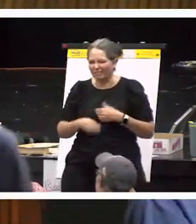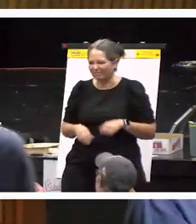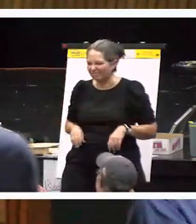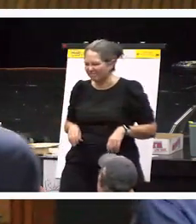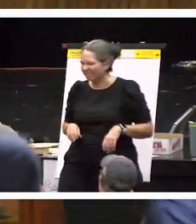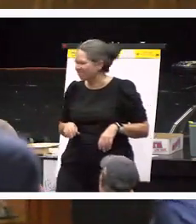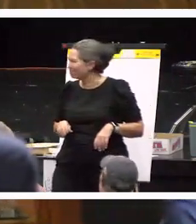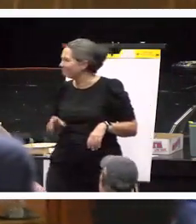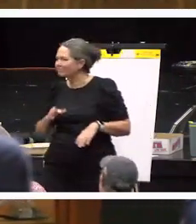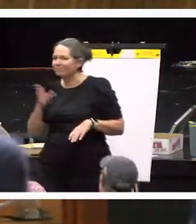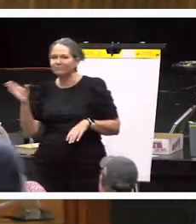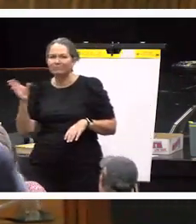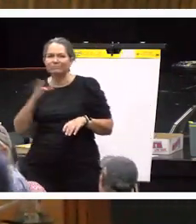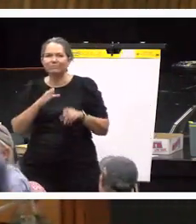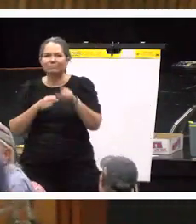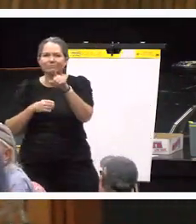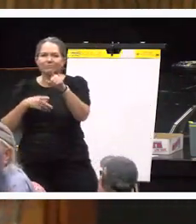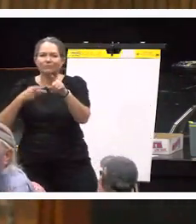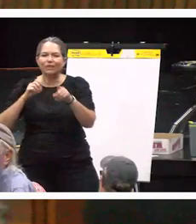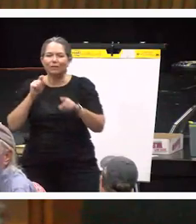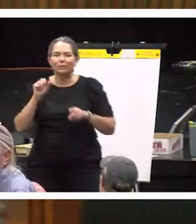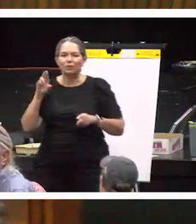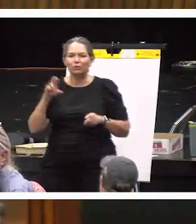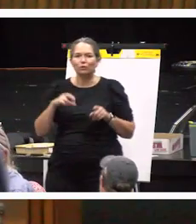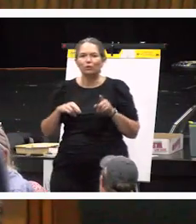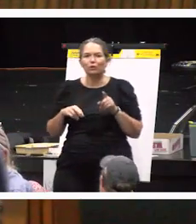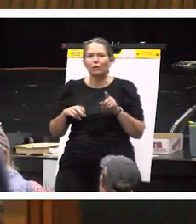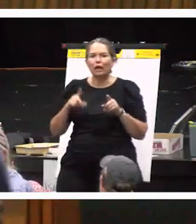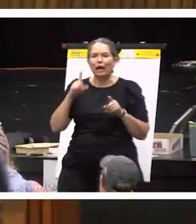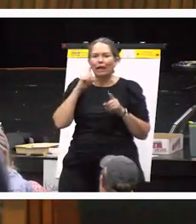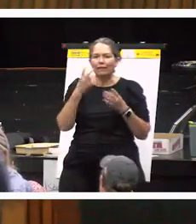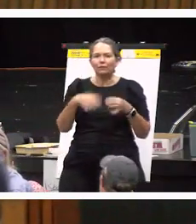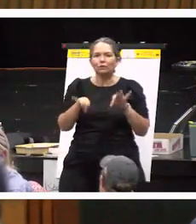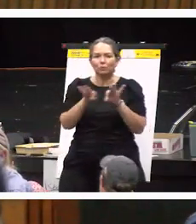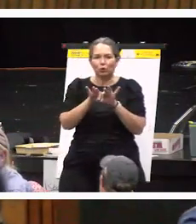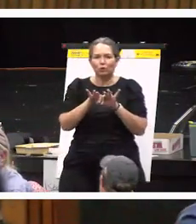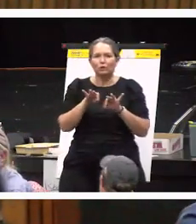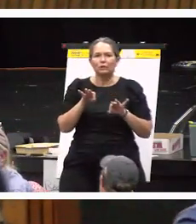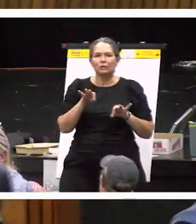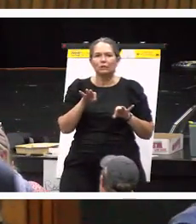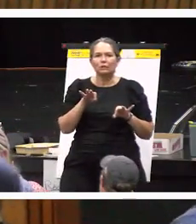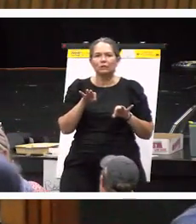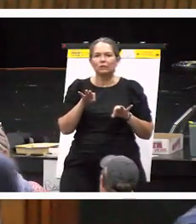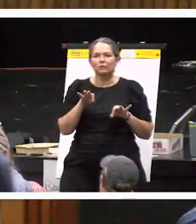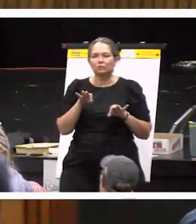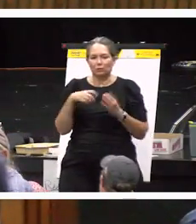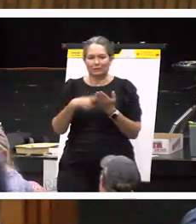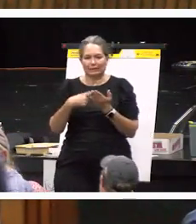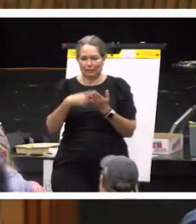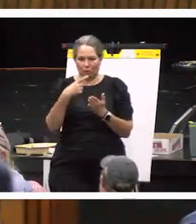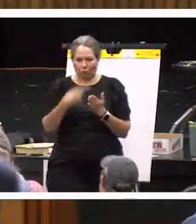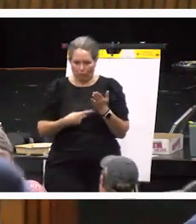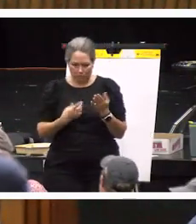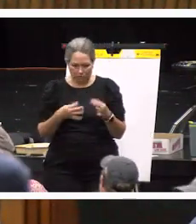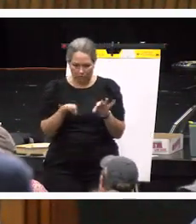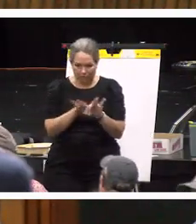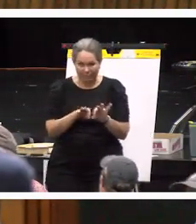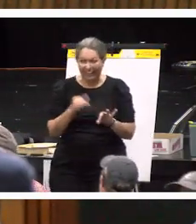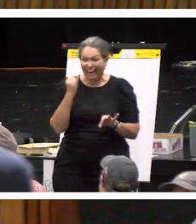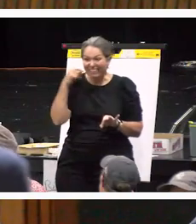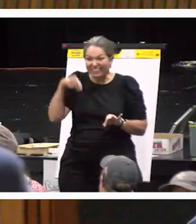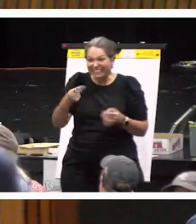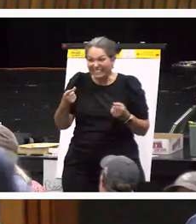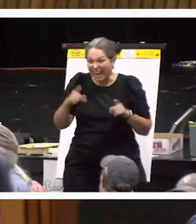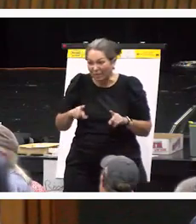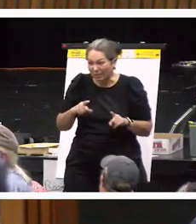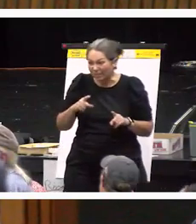Hi, I'm Peter Lux. I think it's important to say what's at stake. If this happens a couple more times